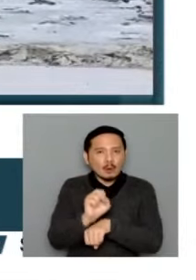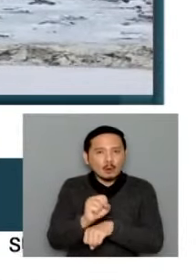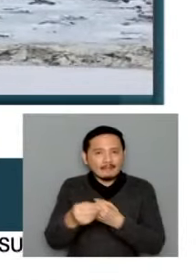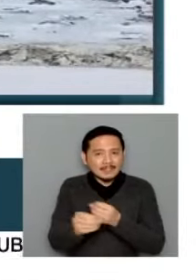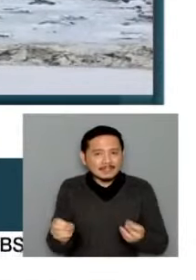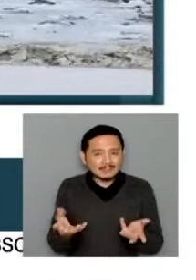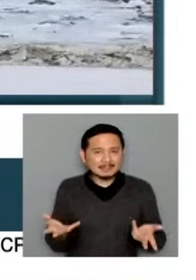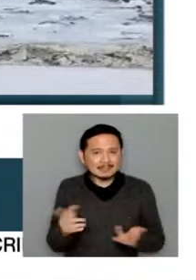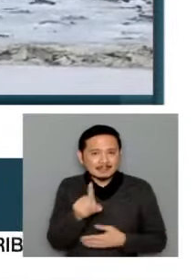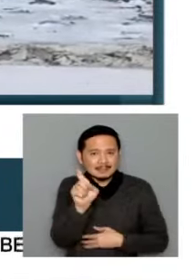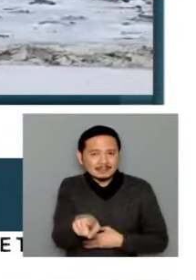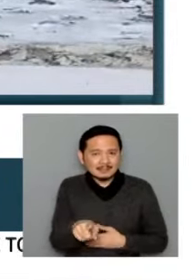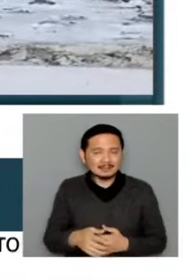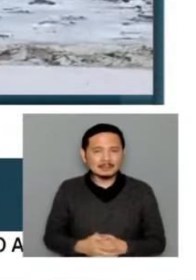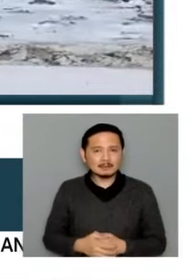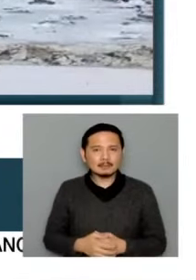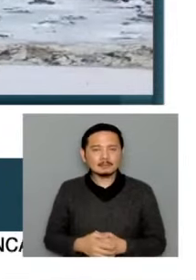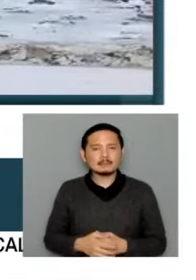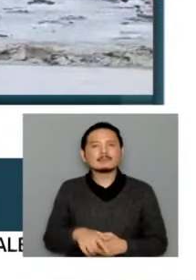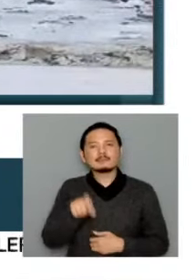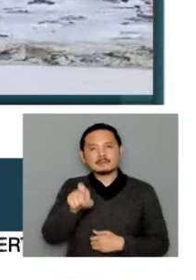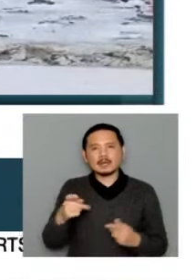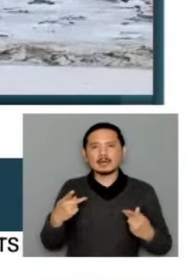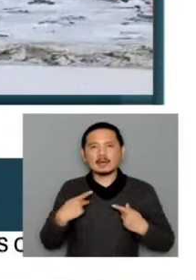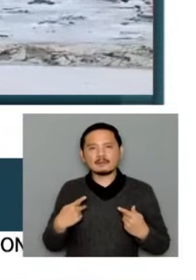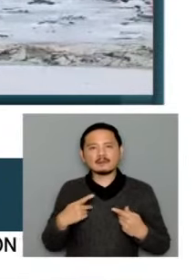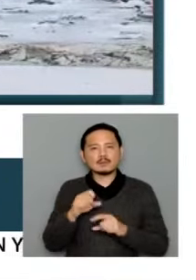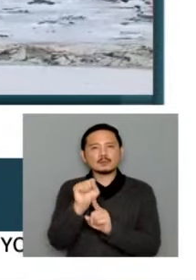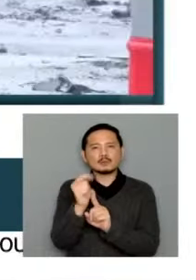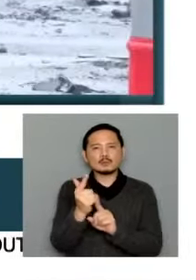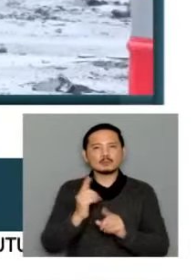kind of social protection